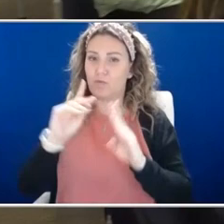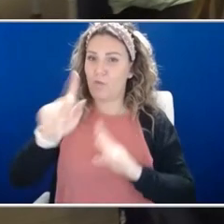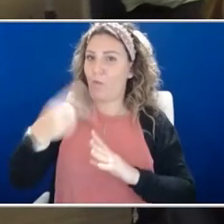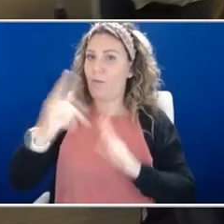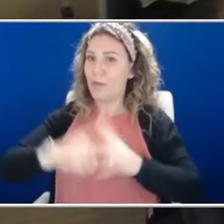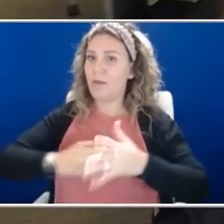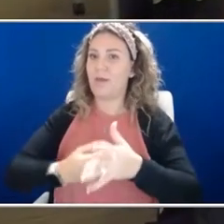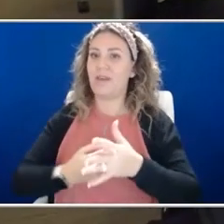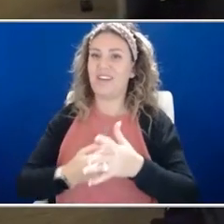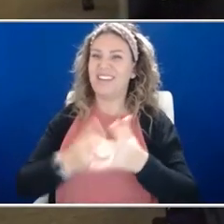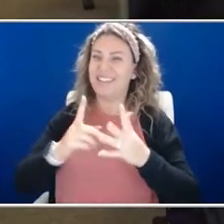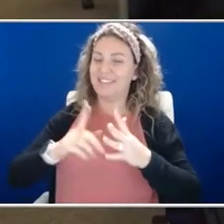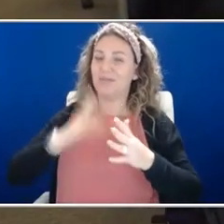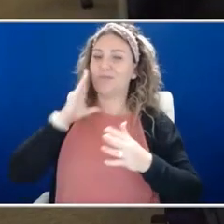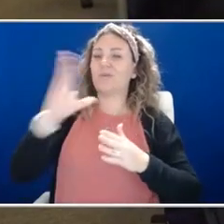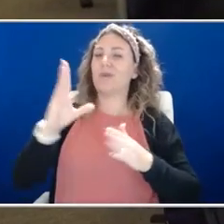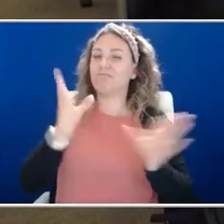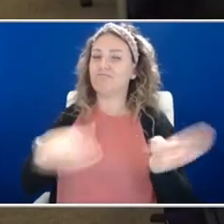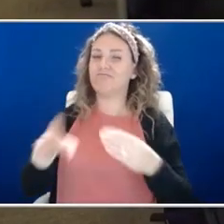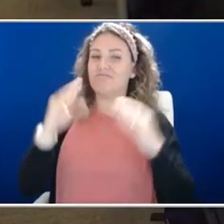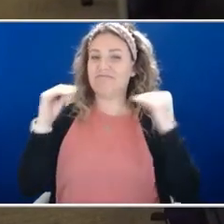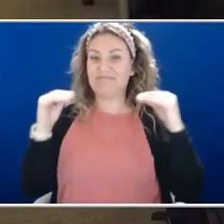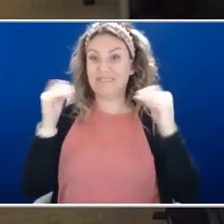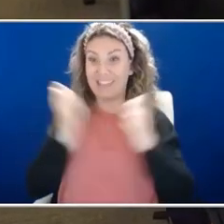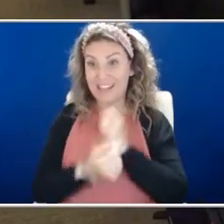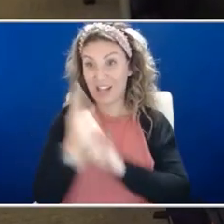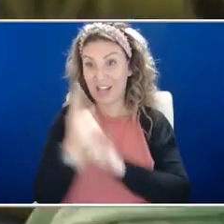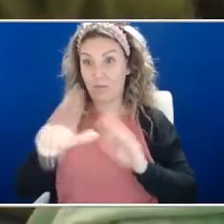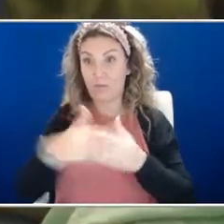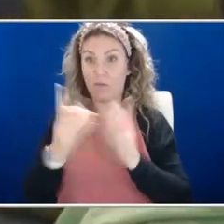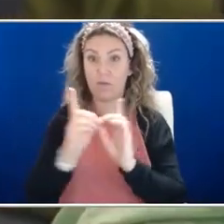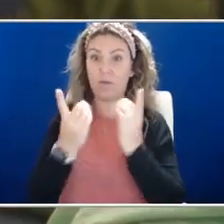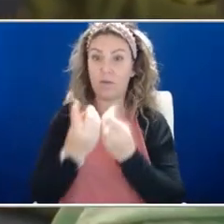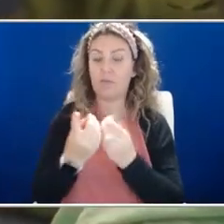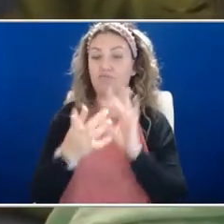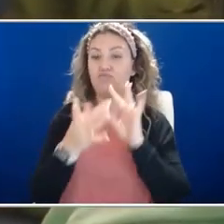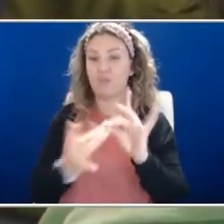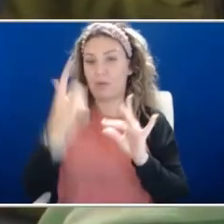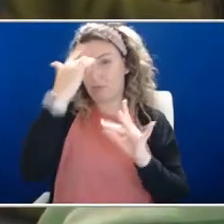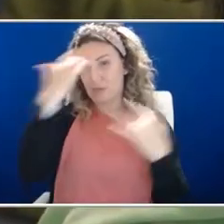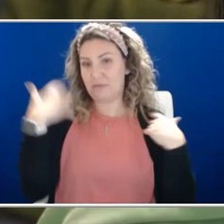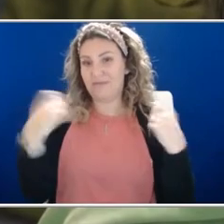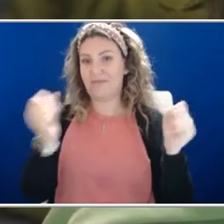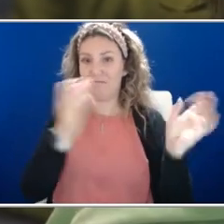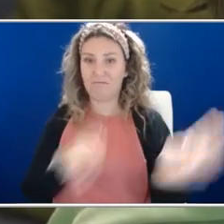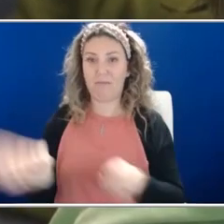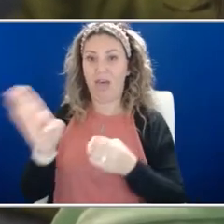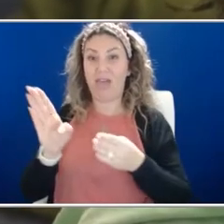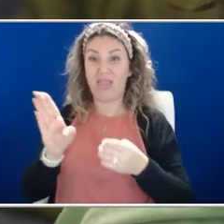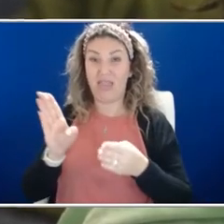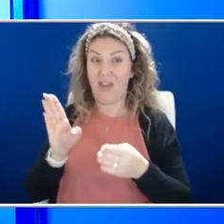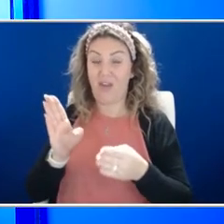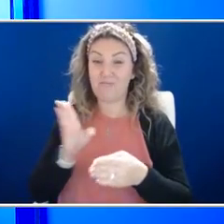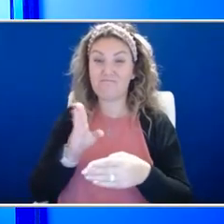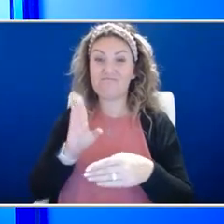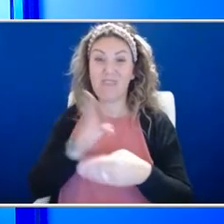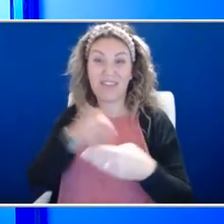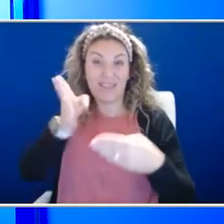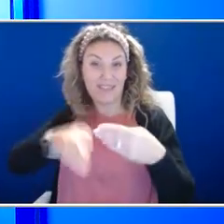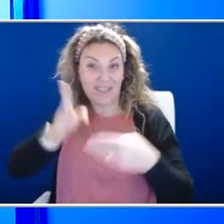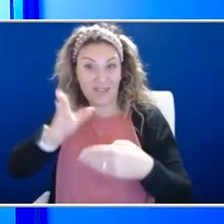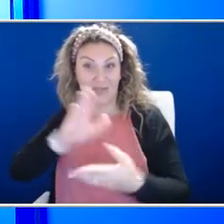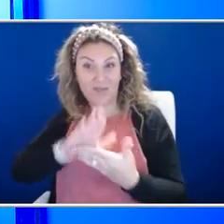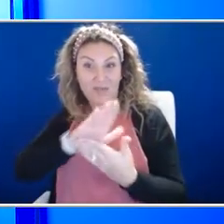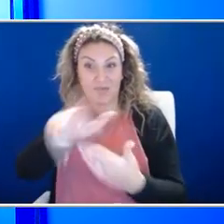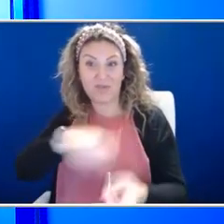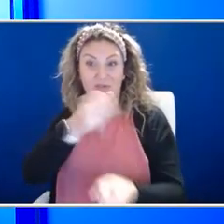iceberg. They plan to teach everyone in the district about a mental health plan by the end of this school year. Now to